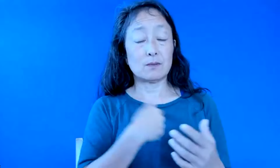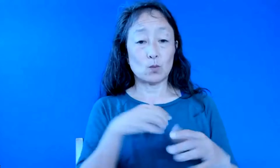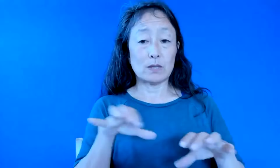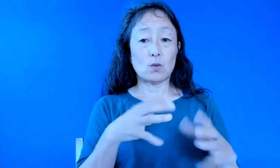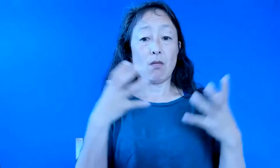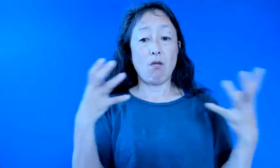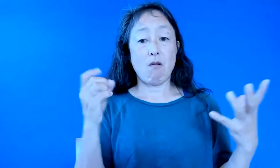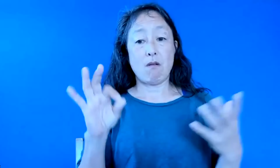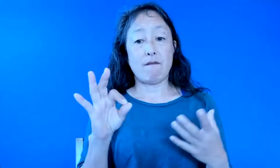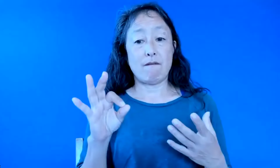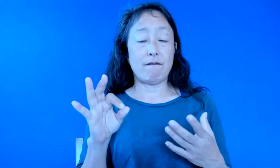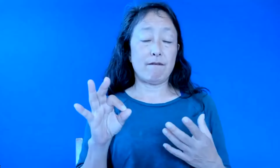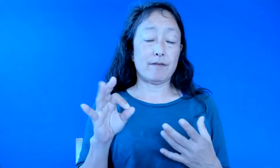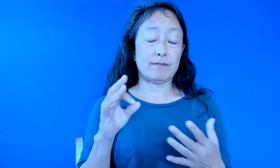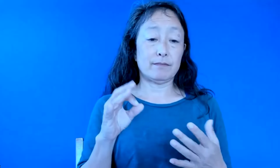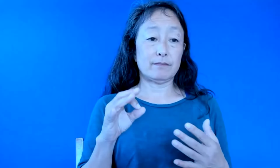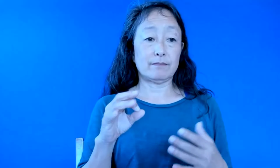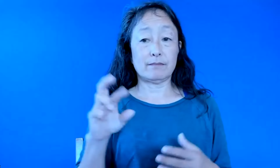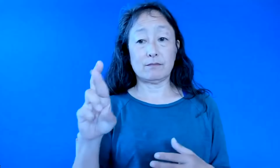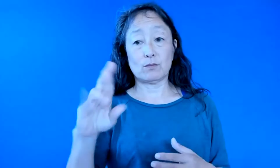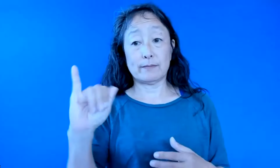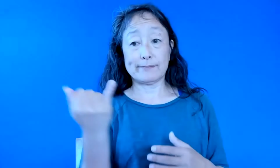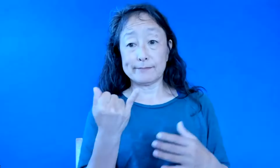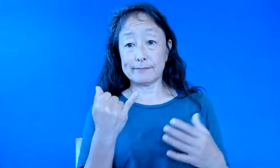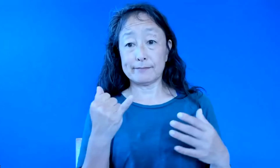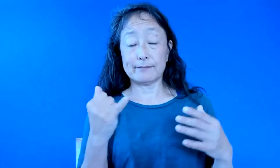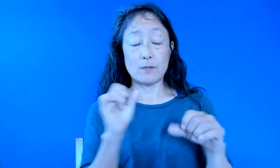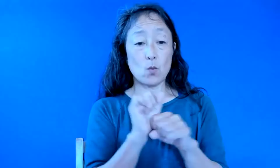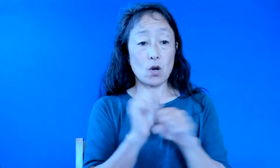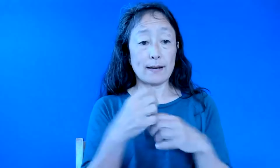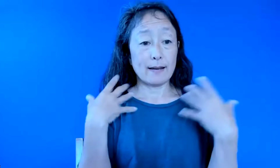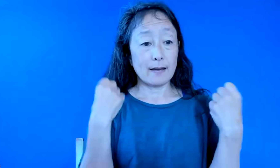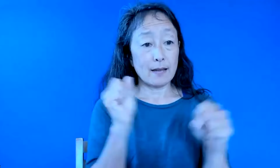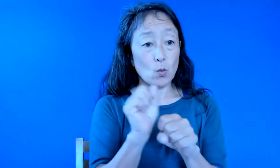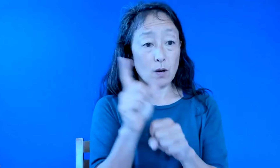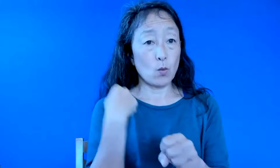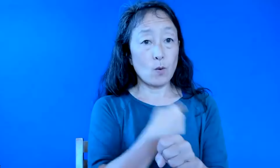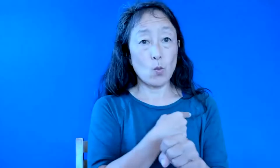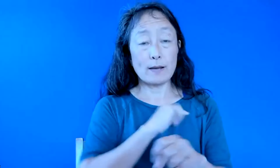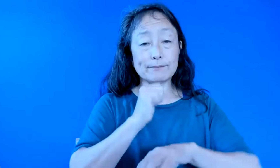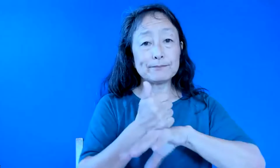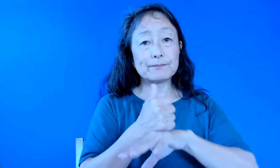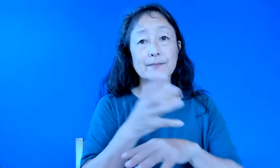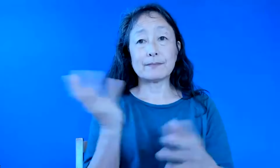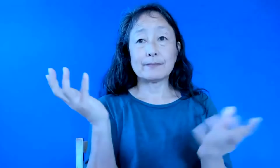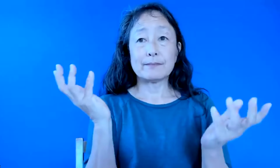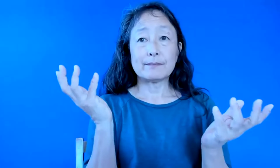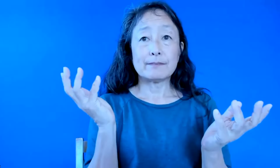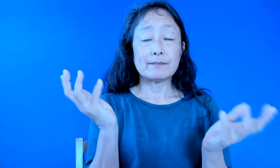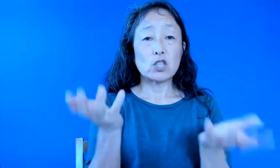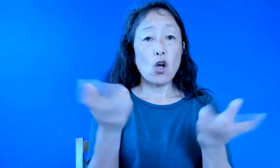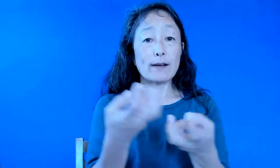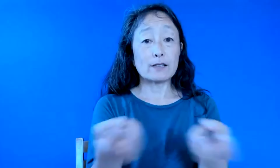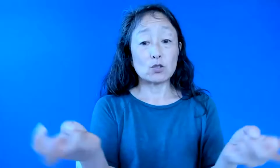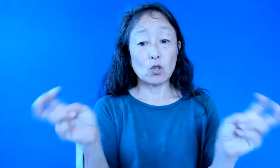restorative, justice work and healing work, where we implement like talking circles and other forms of